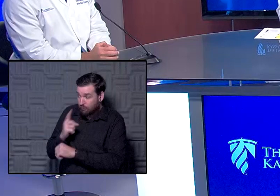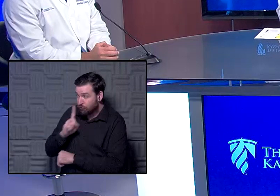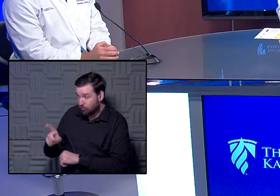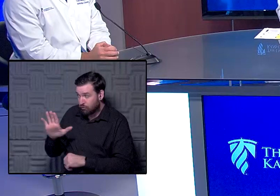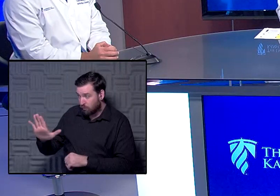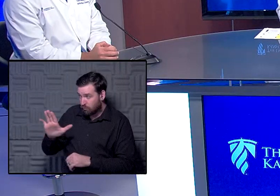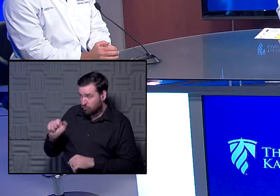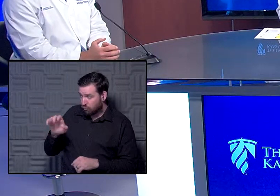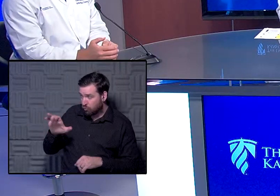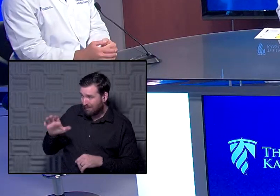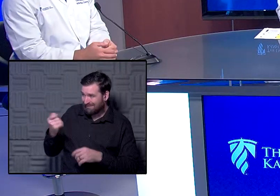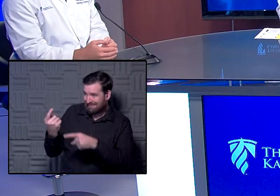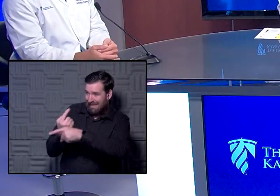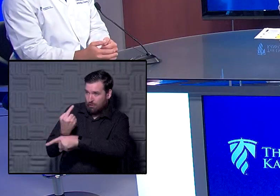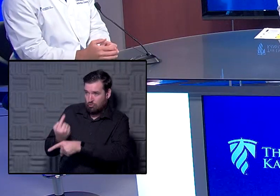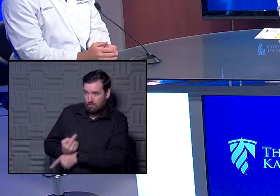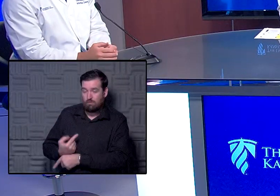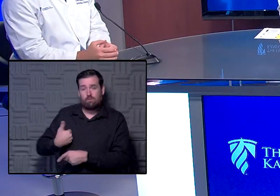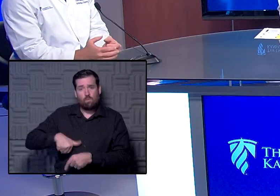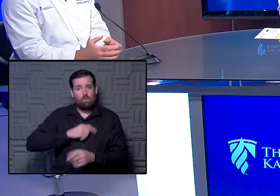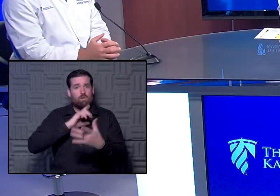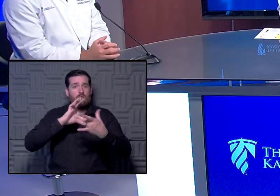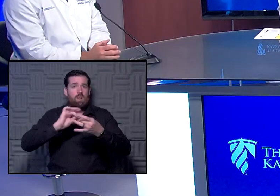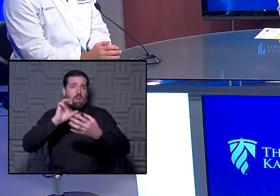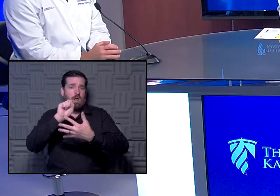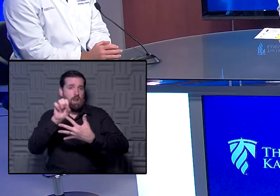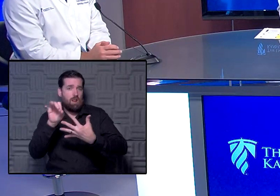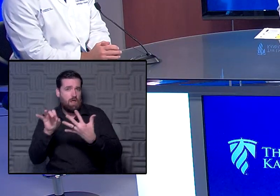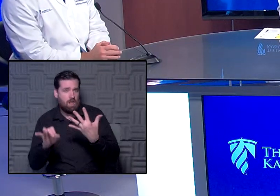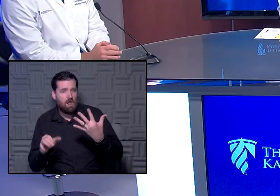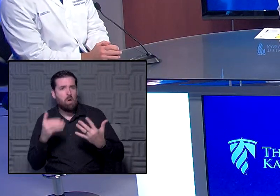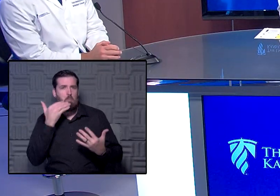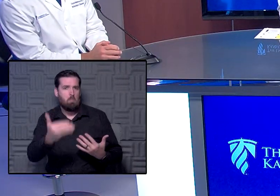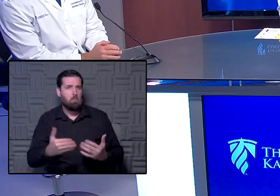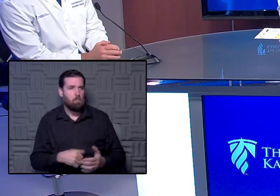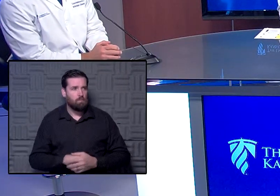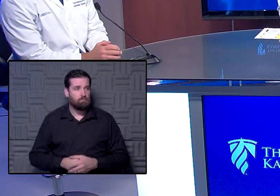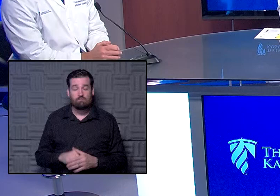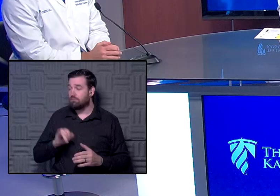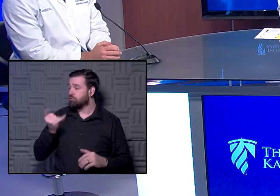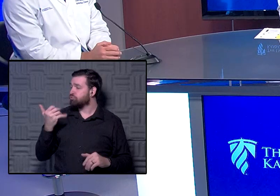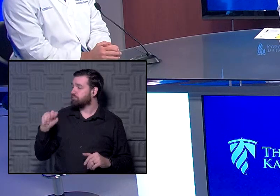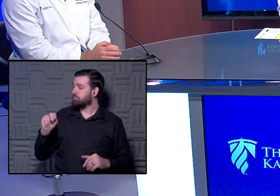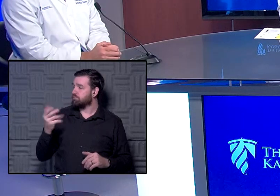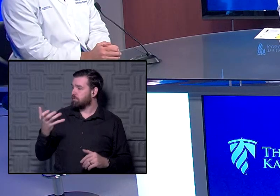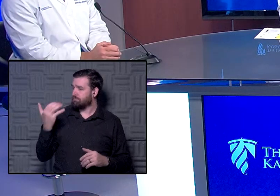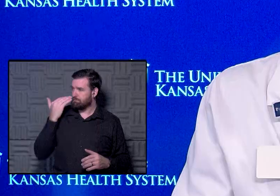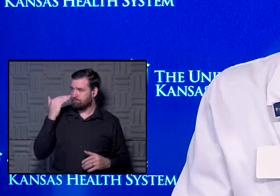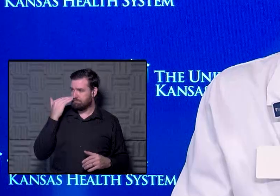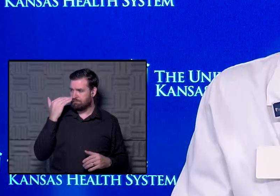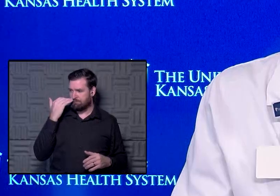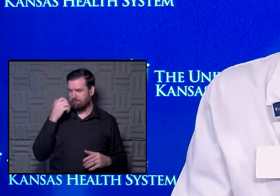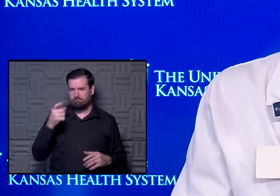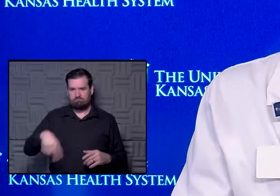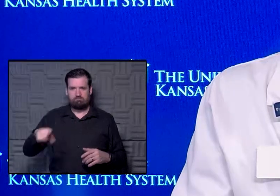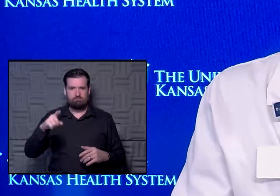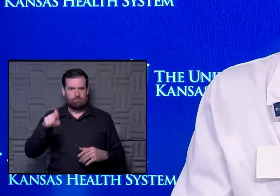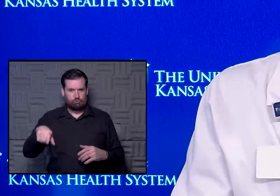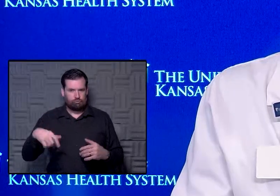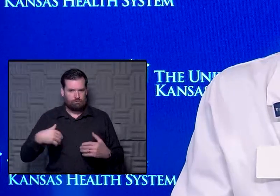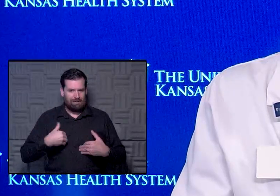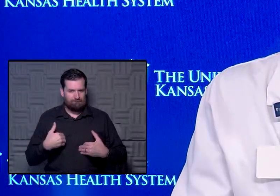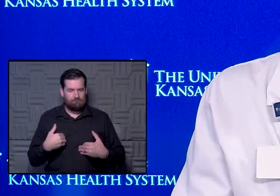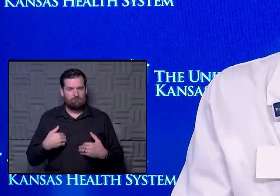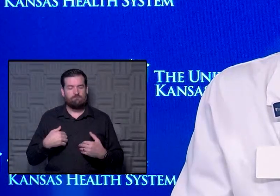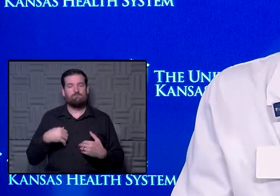is accurate. And again, I think the ones that we've mentioned are pretty accurate. So. Okay, Jan wants to know, what kind of things should she have on hand for